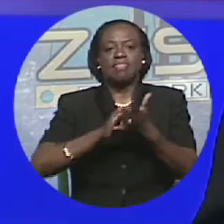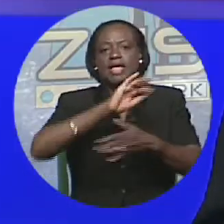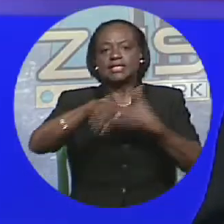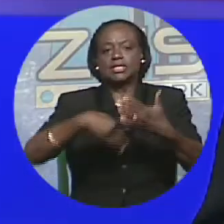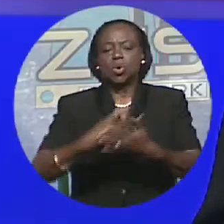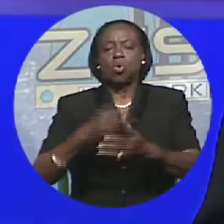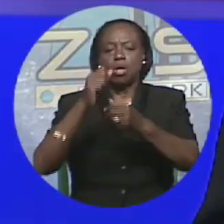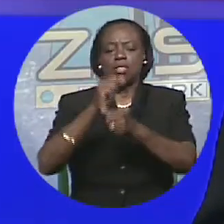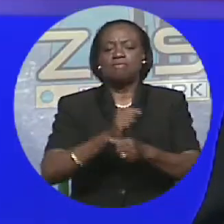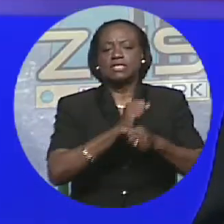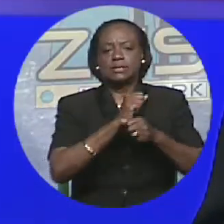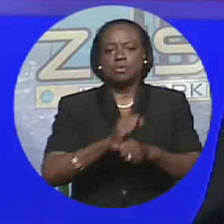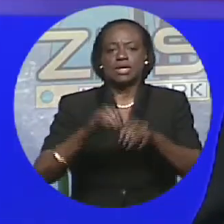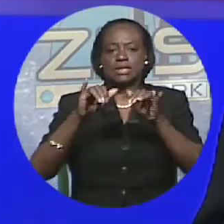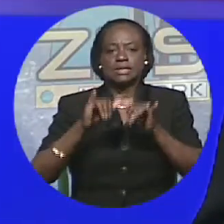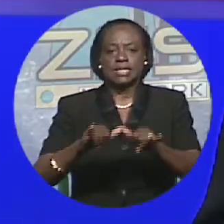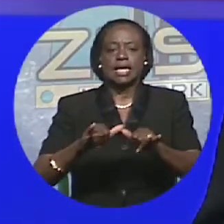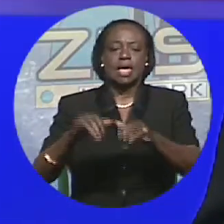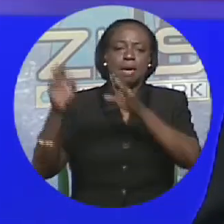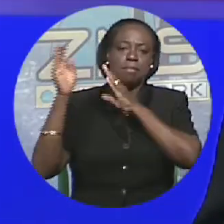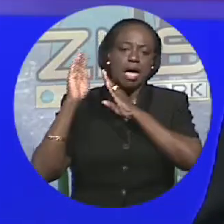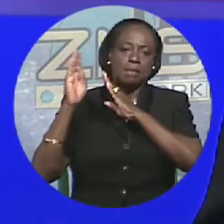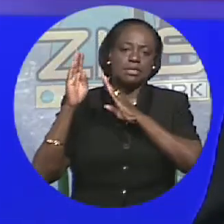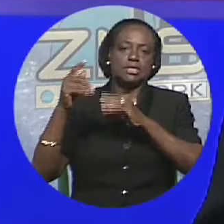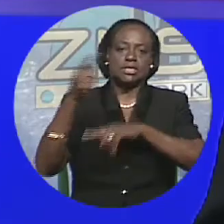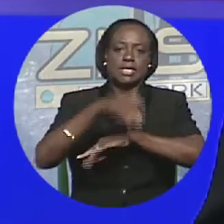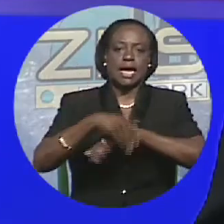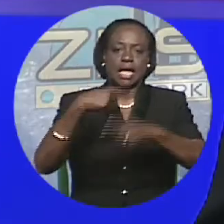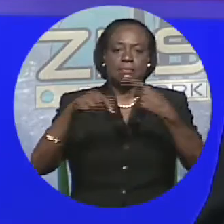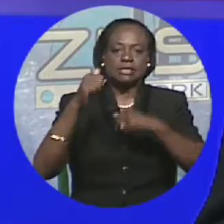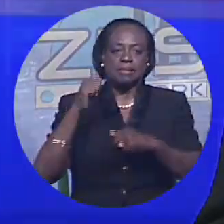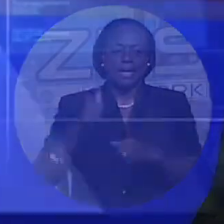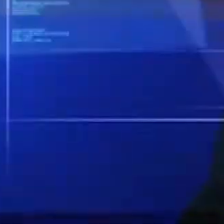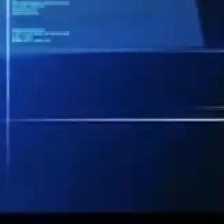do it for sports. Stay tuned. The Bahamas Tonight comes back after the break.